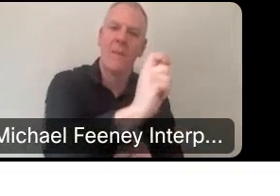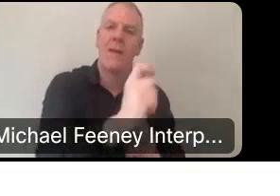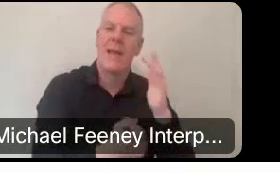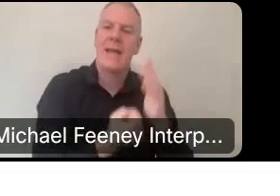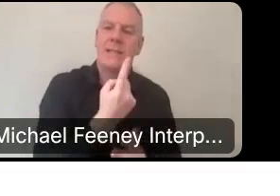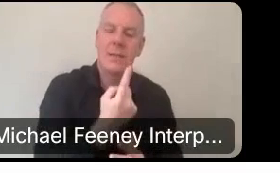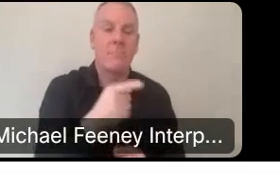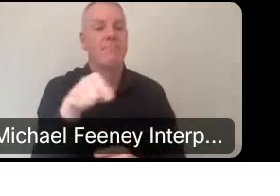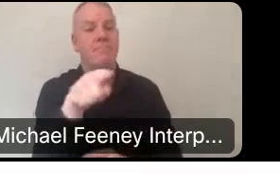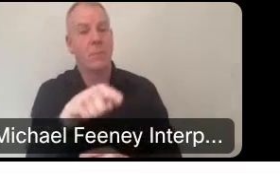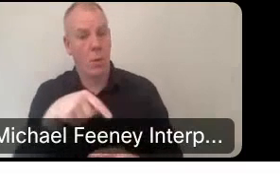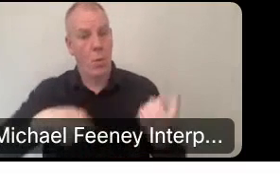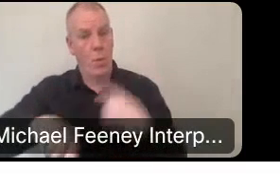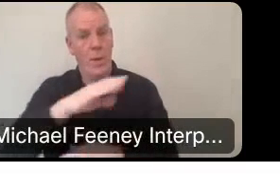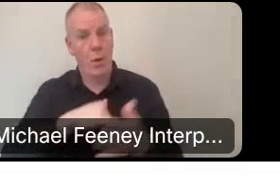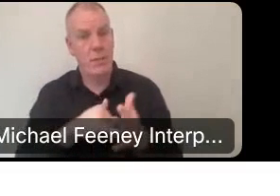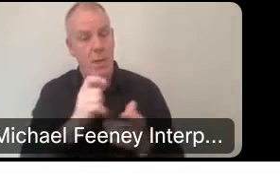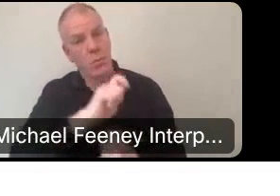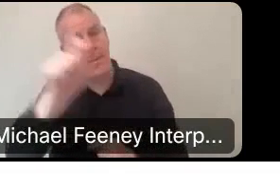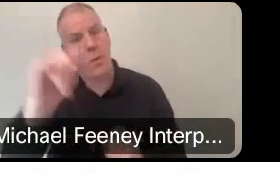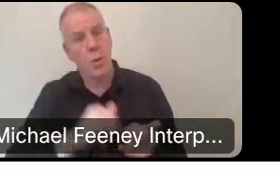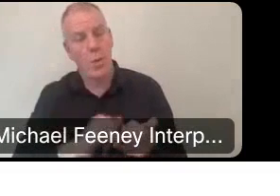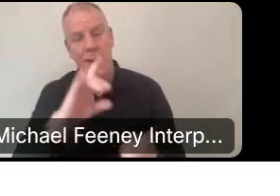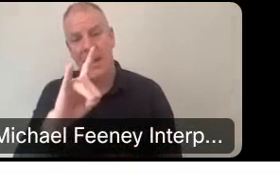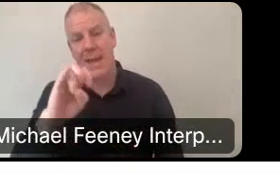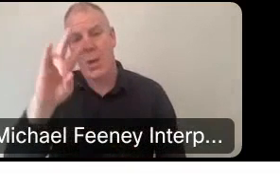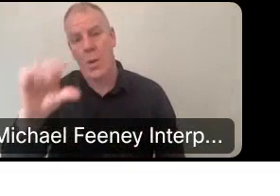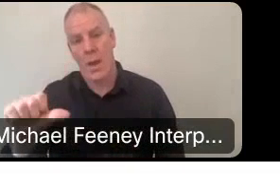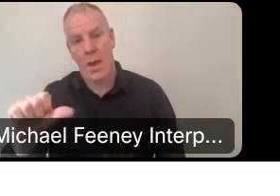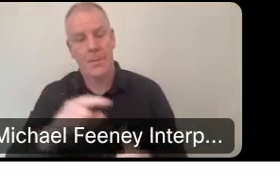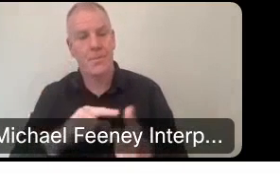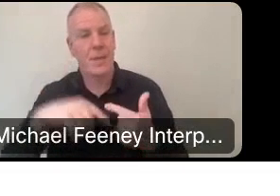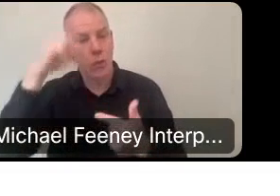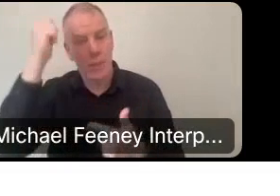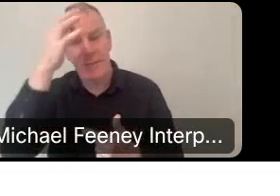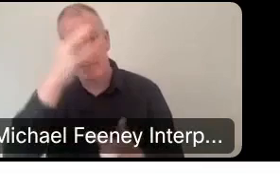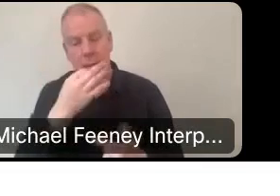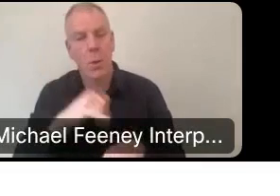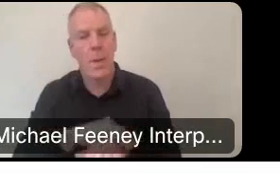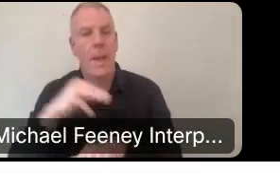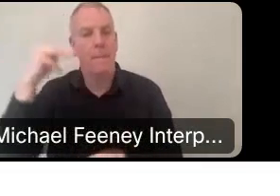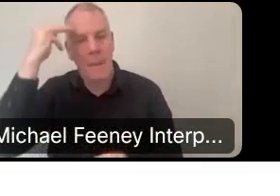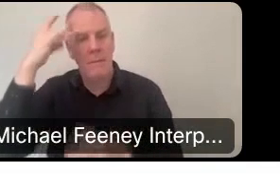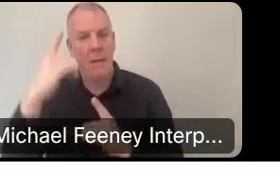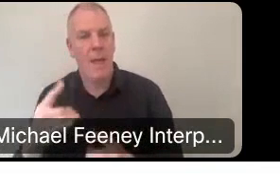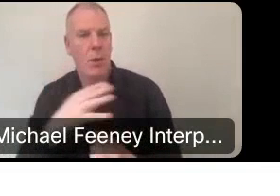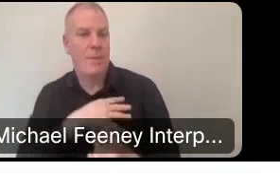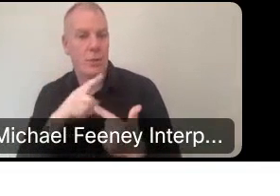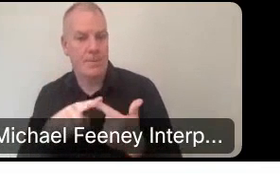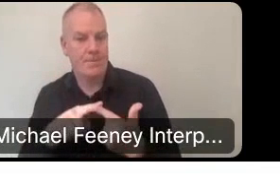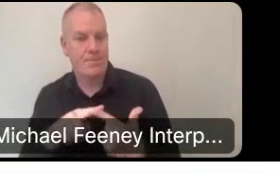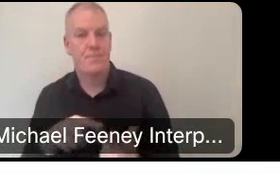organisations that we would be reporting them to are HICWA, the Chief Inspector, and the Mental Health Commission. The Act provides